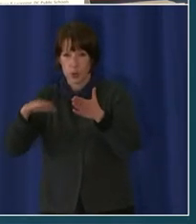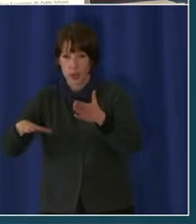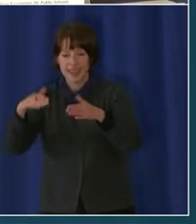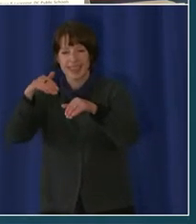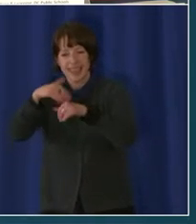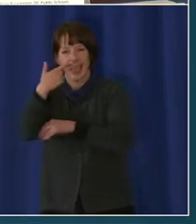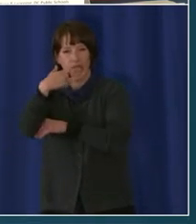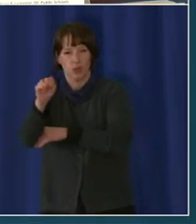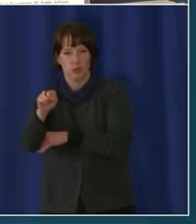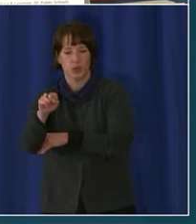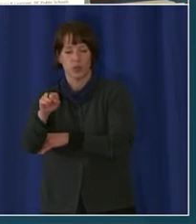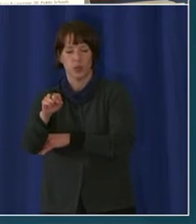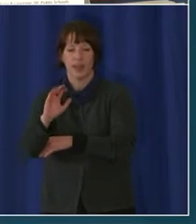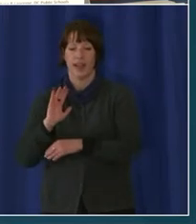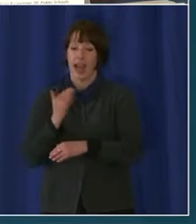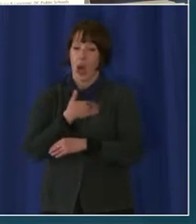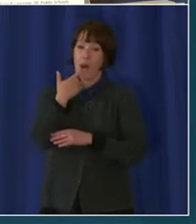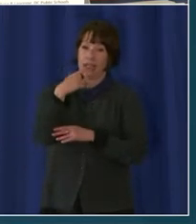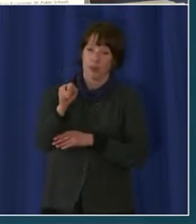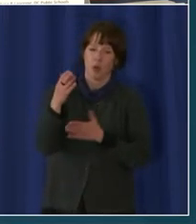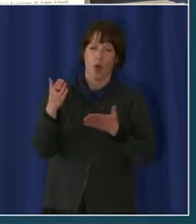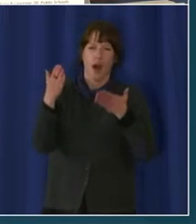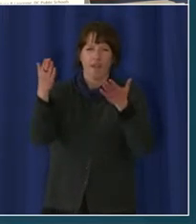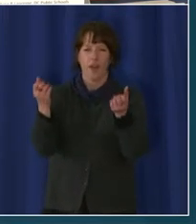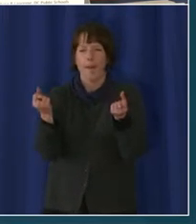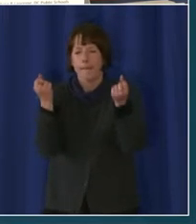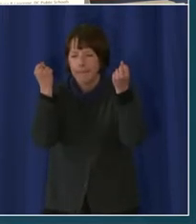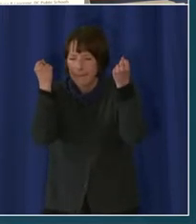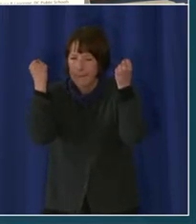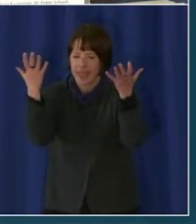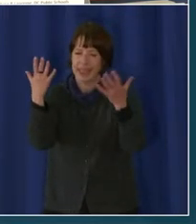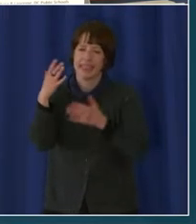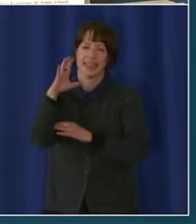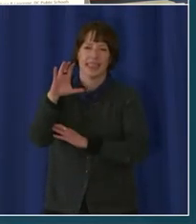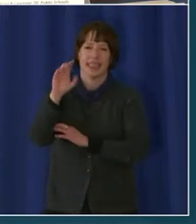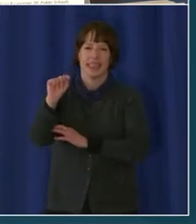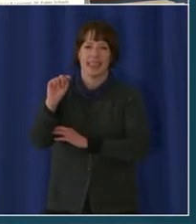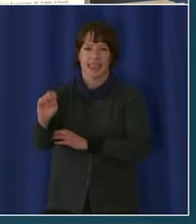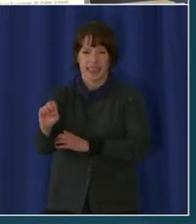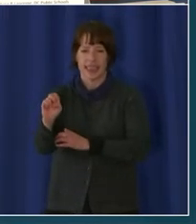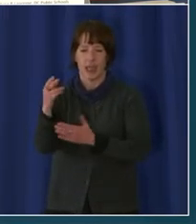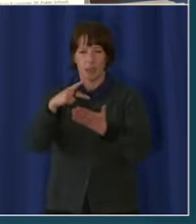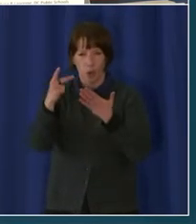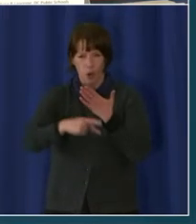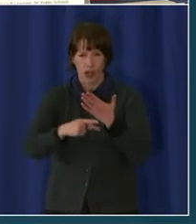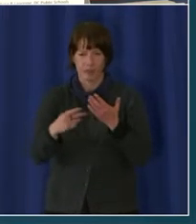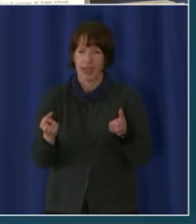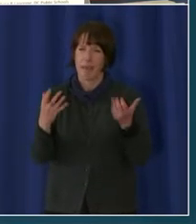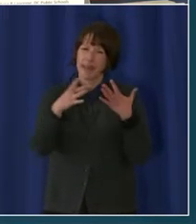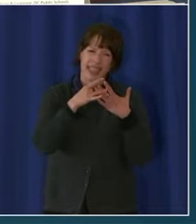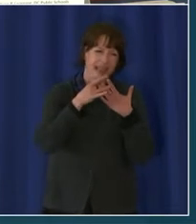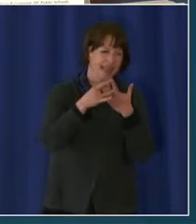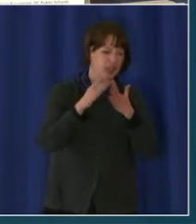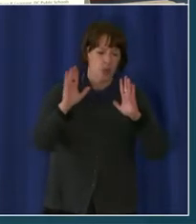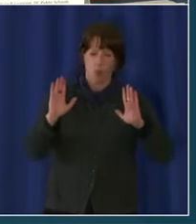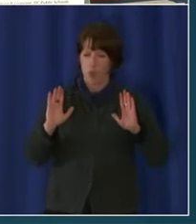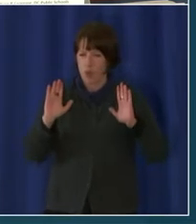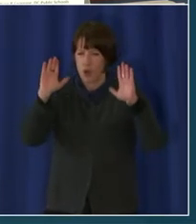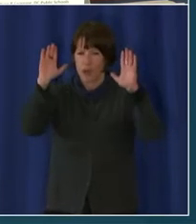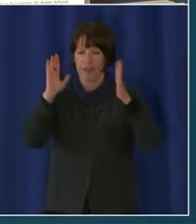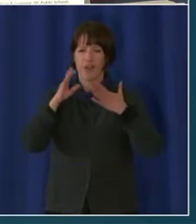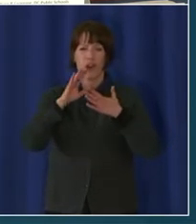our high schools. Our high schools offer so many CTE programs, and many of them lead to excellent